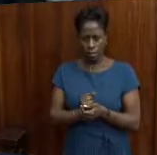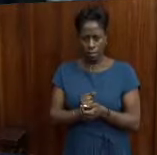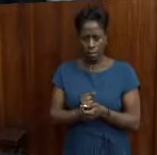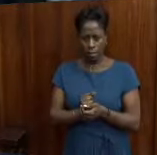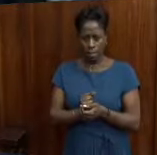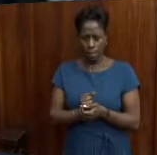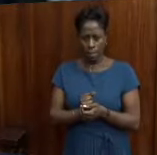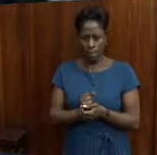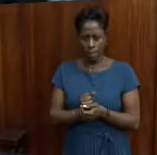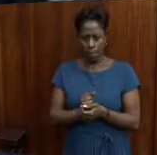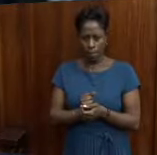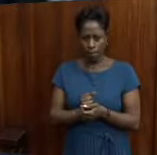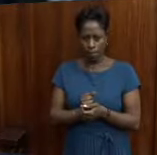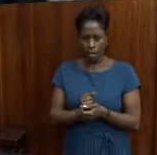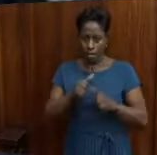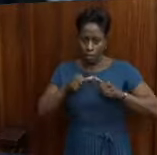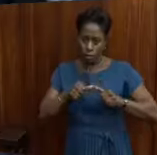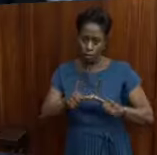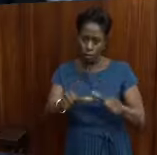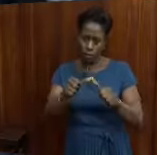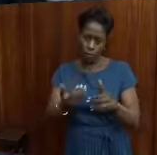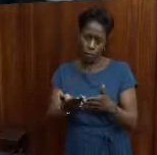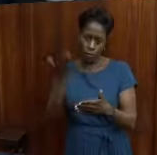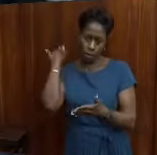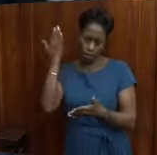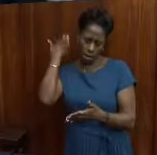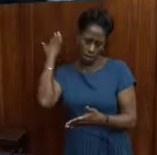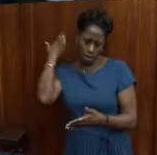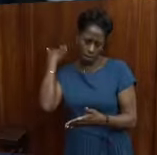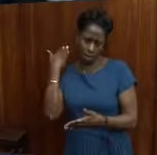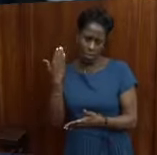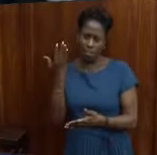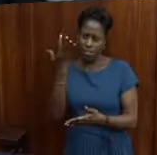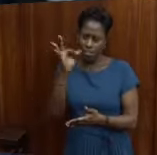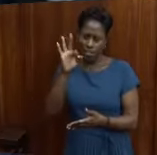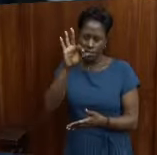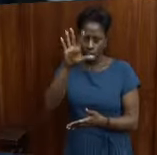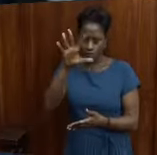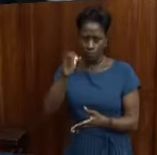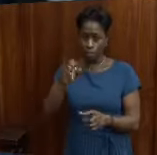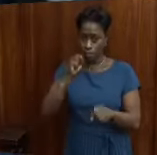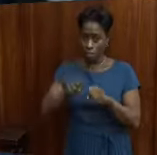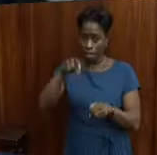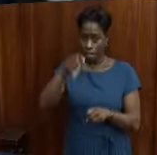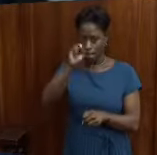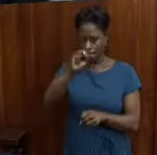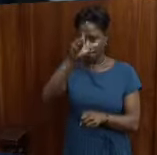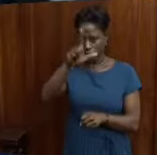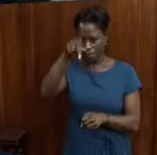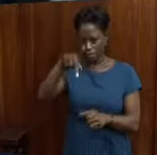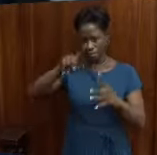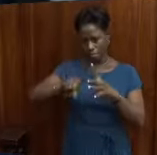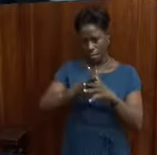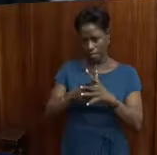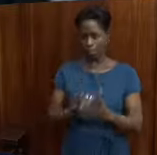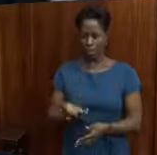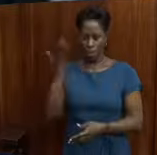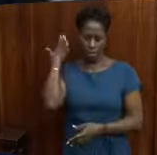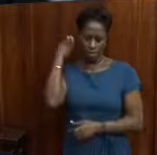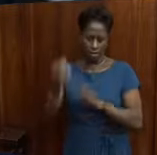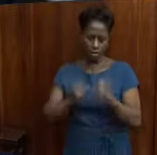movement and gave birth in 1950 to the mother of all political parties in this country, the St. Lucia